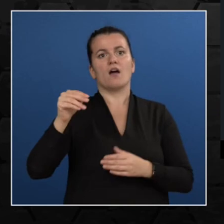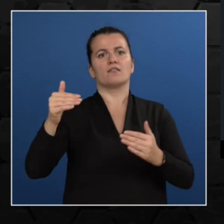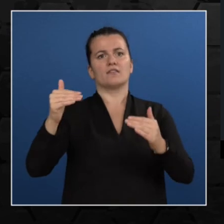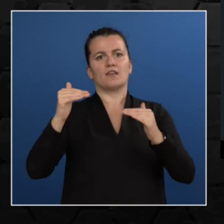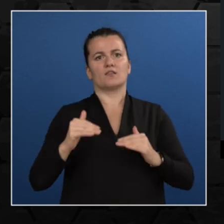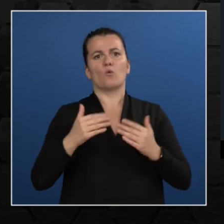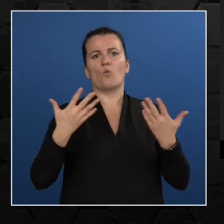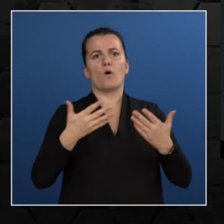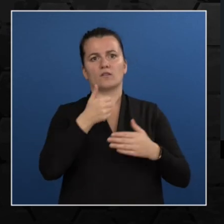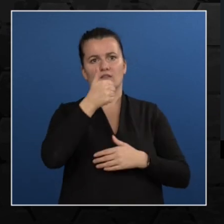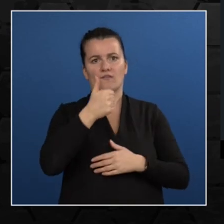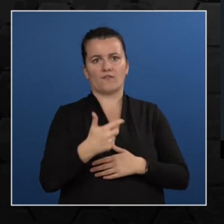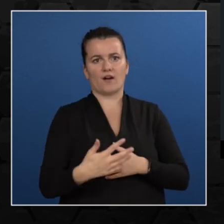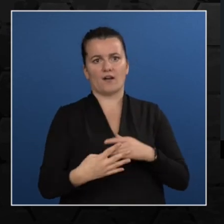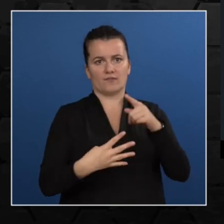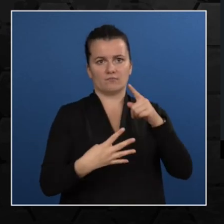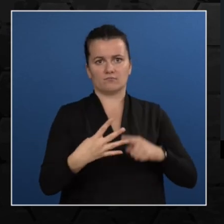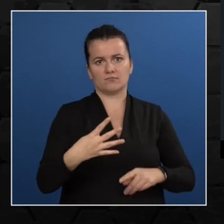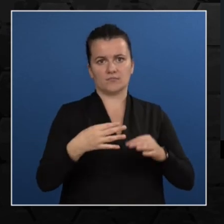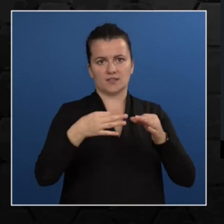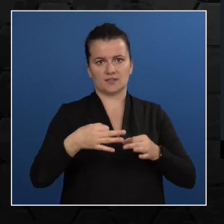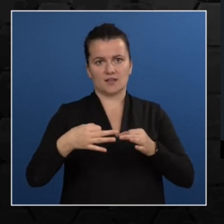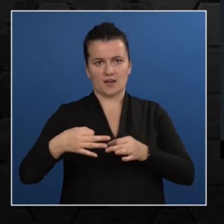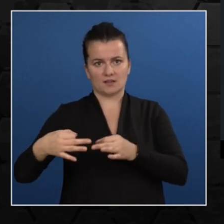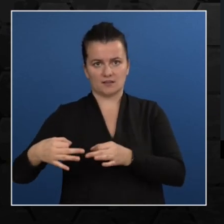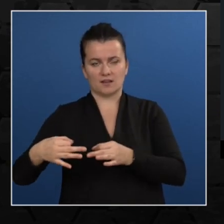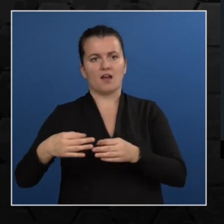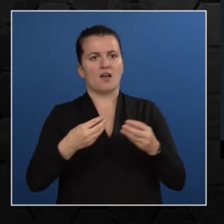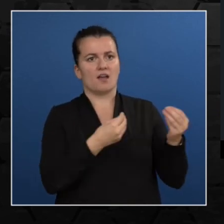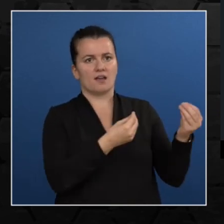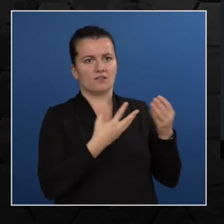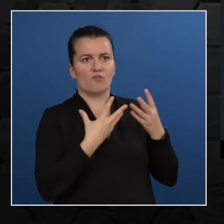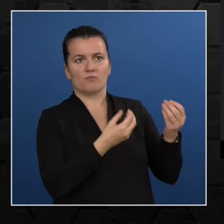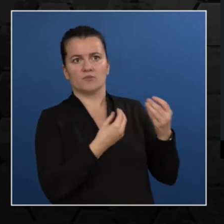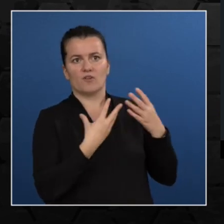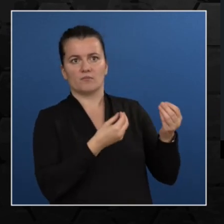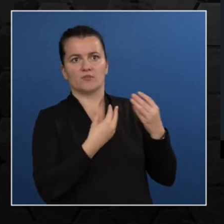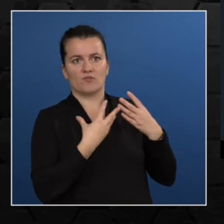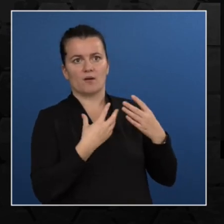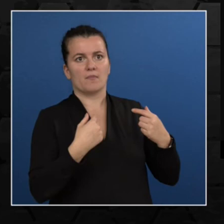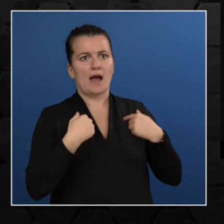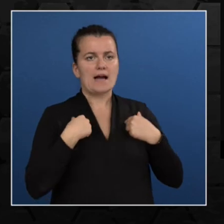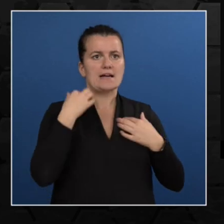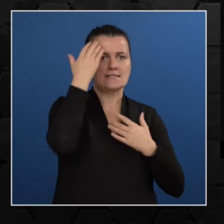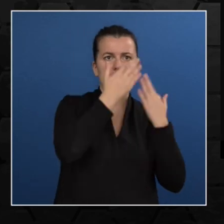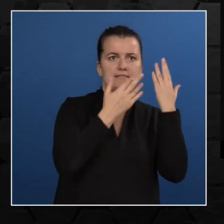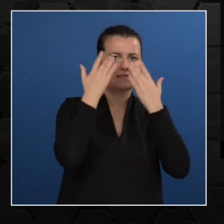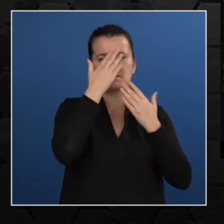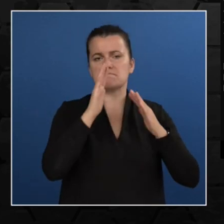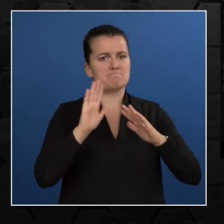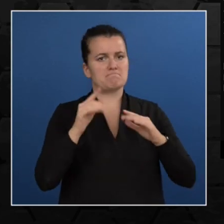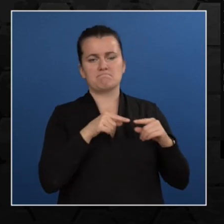Visual Studio application for you to use hands-on so that you don't have to worry about that.